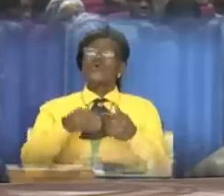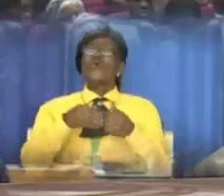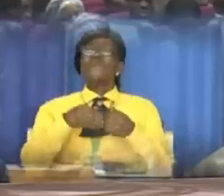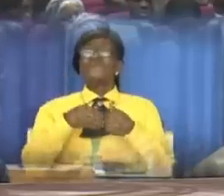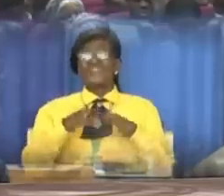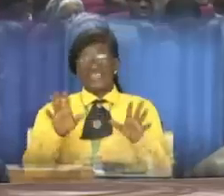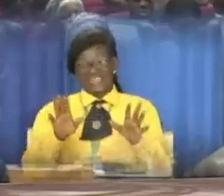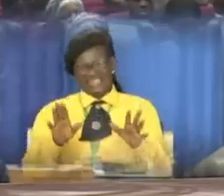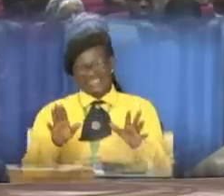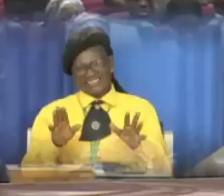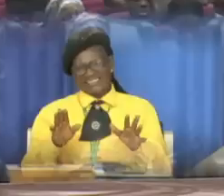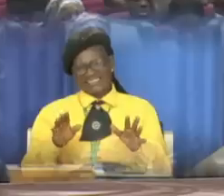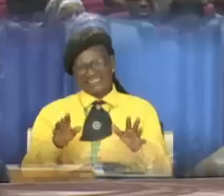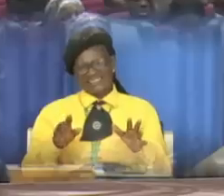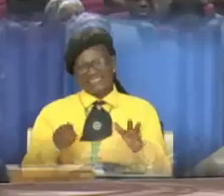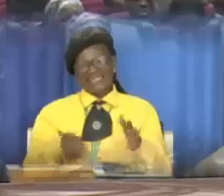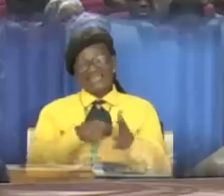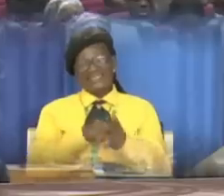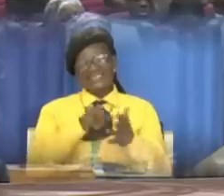this year.